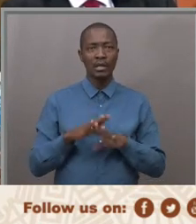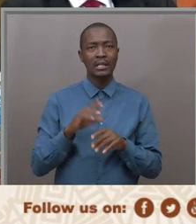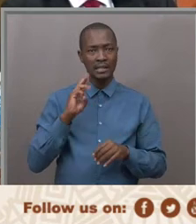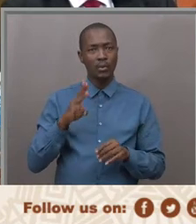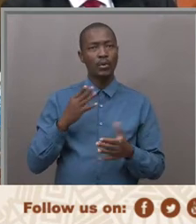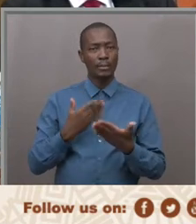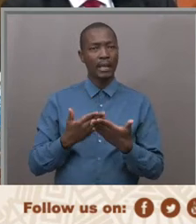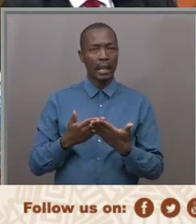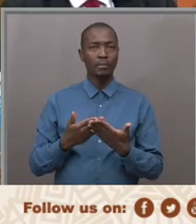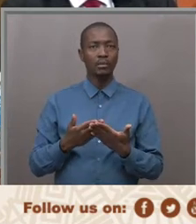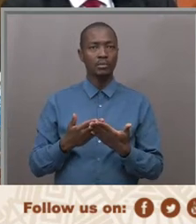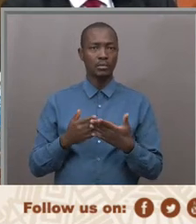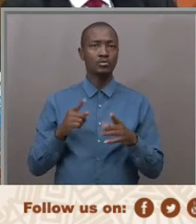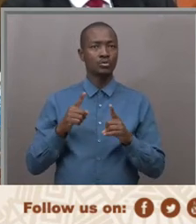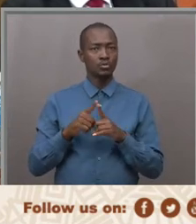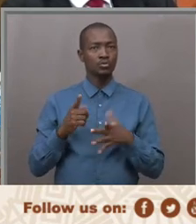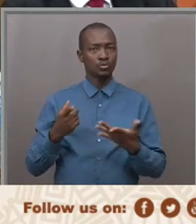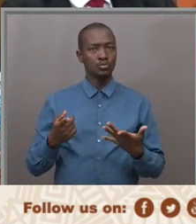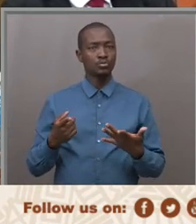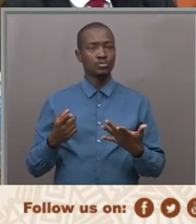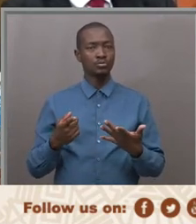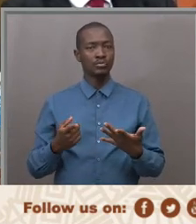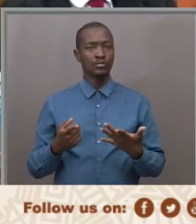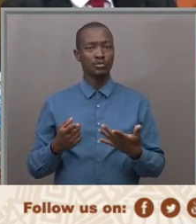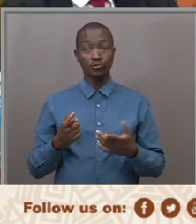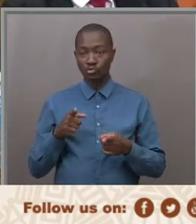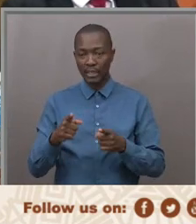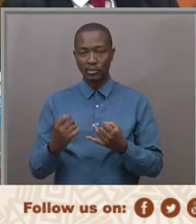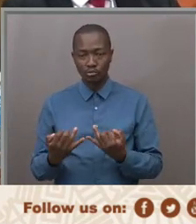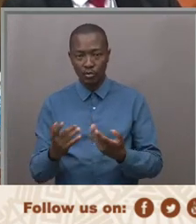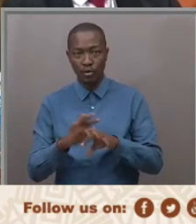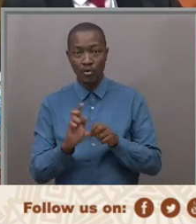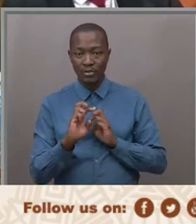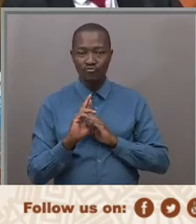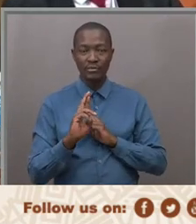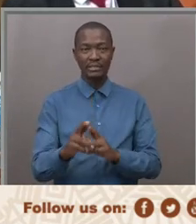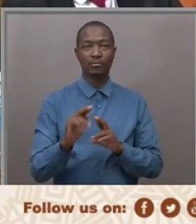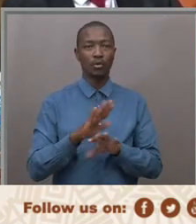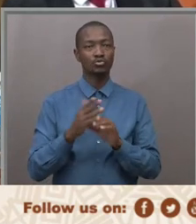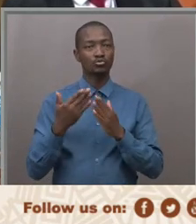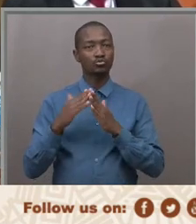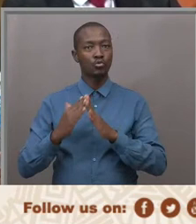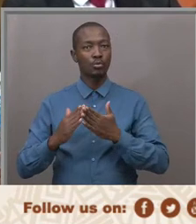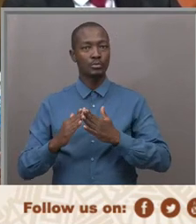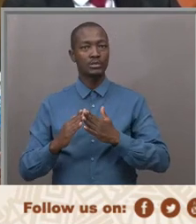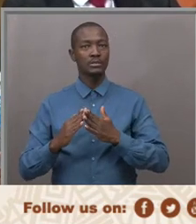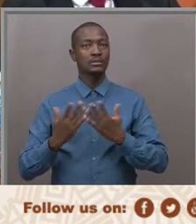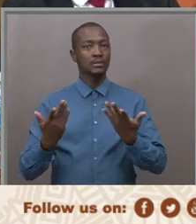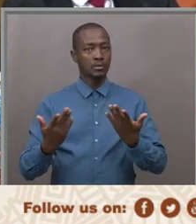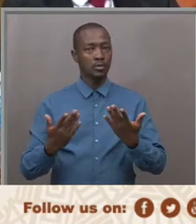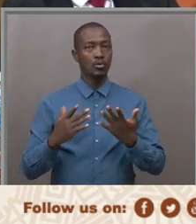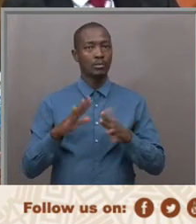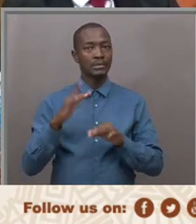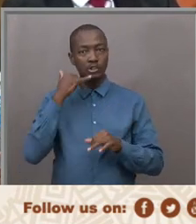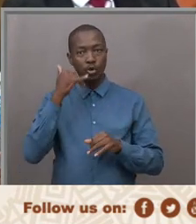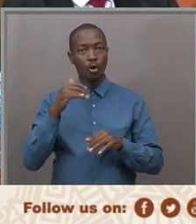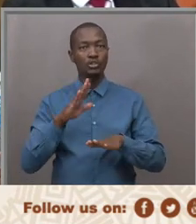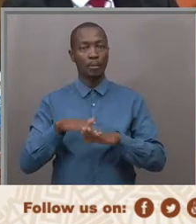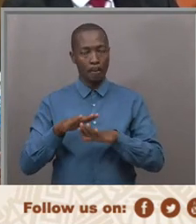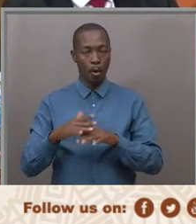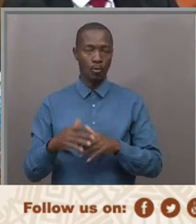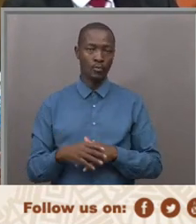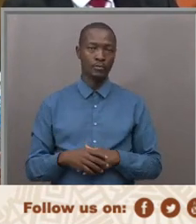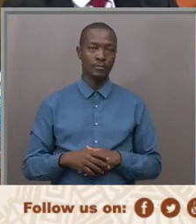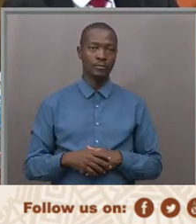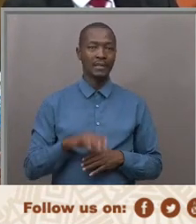able to get to the ground and respond to community calls more effectively in